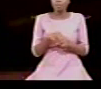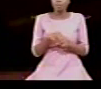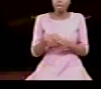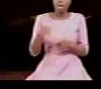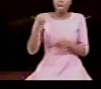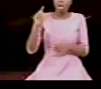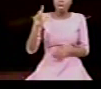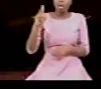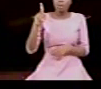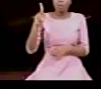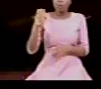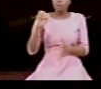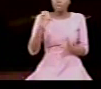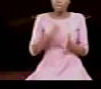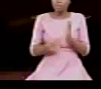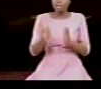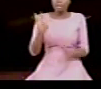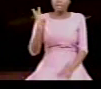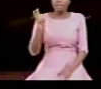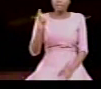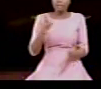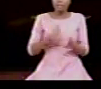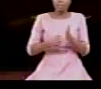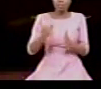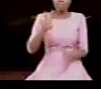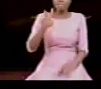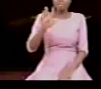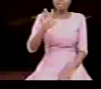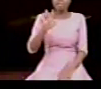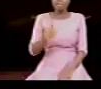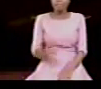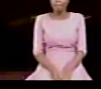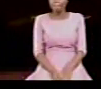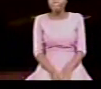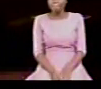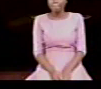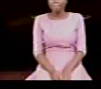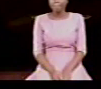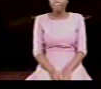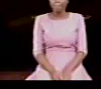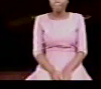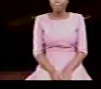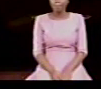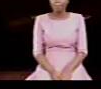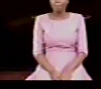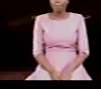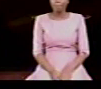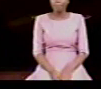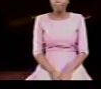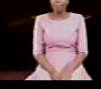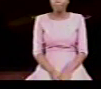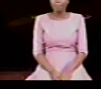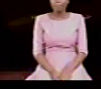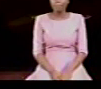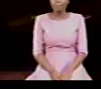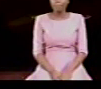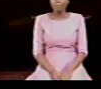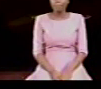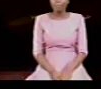16, I read from verse 25. Luke 16, I read from verse